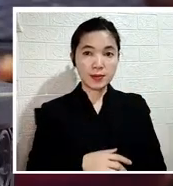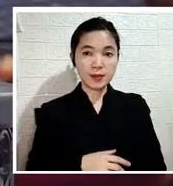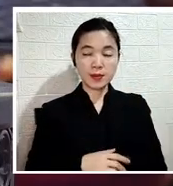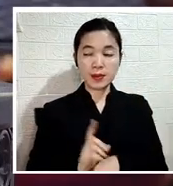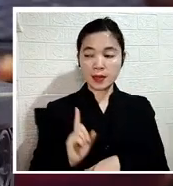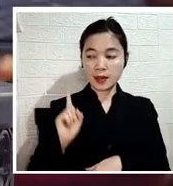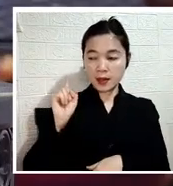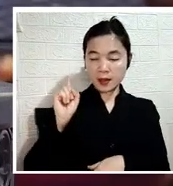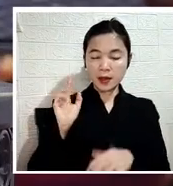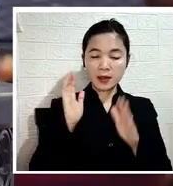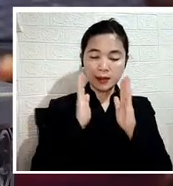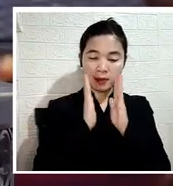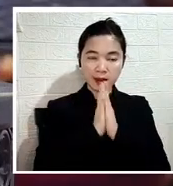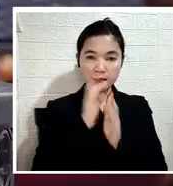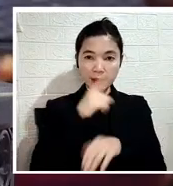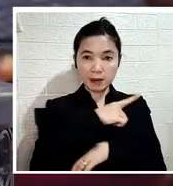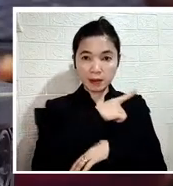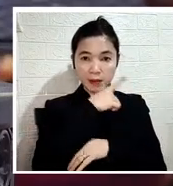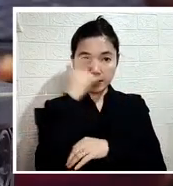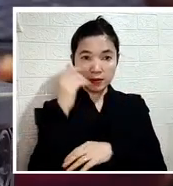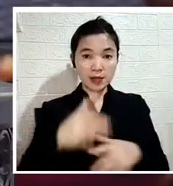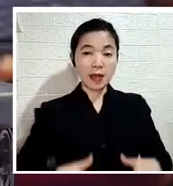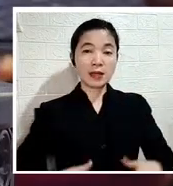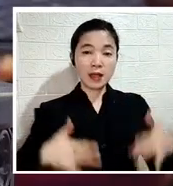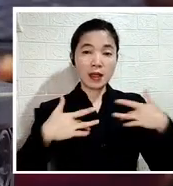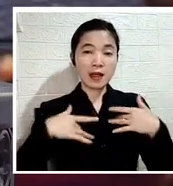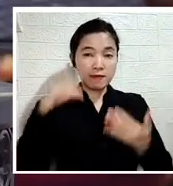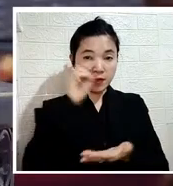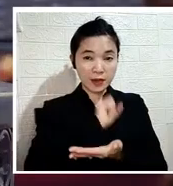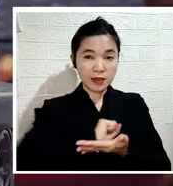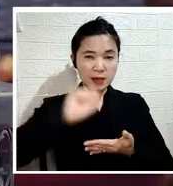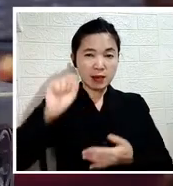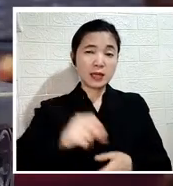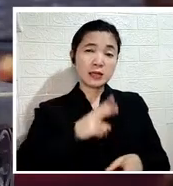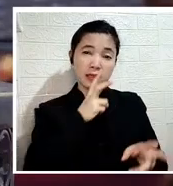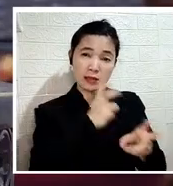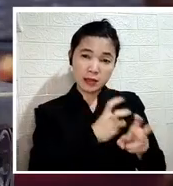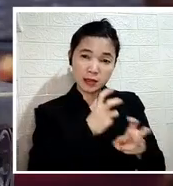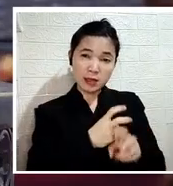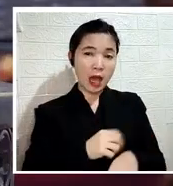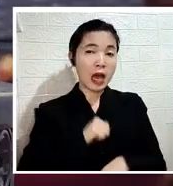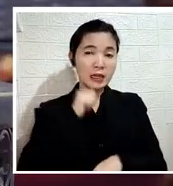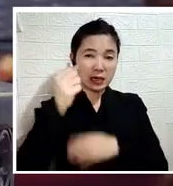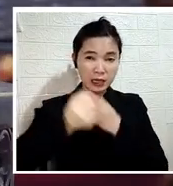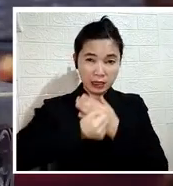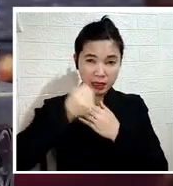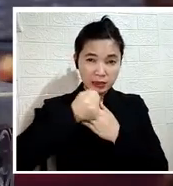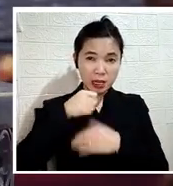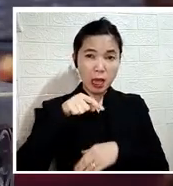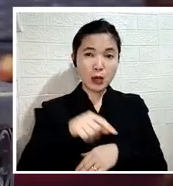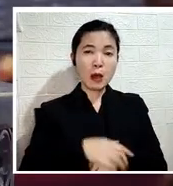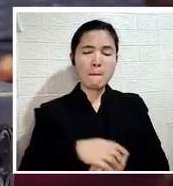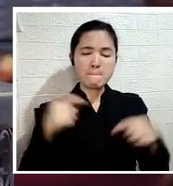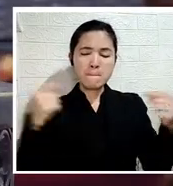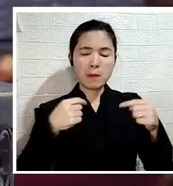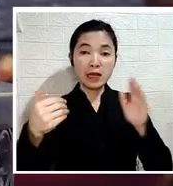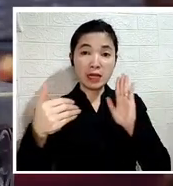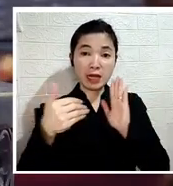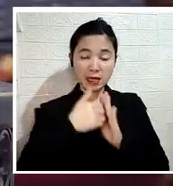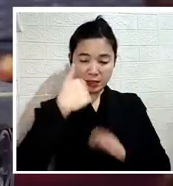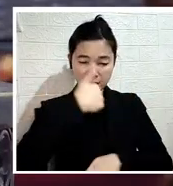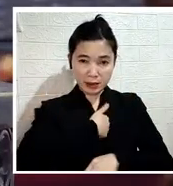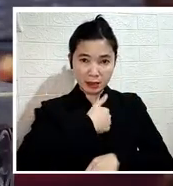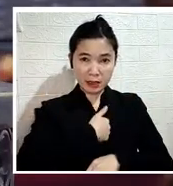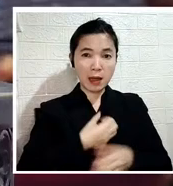I pray this because the life in the seminary is not easy. We have to fight against ourselves. You have a lot of